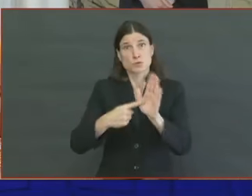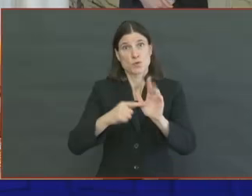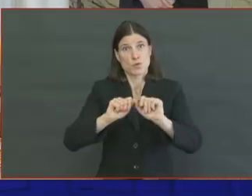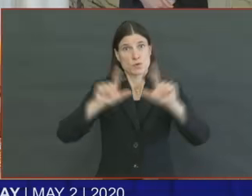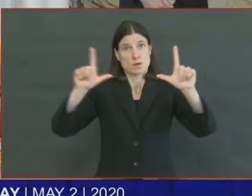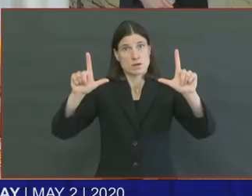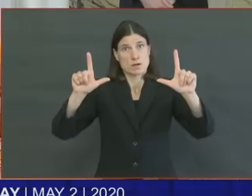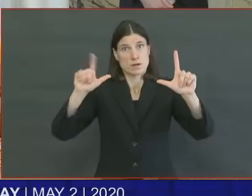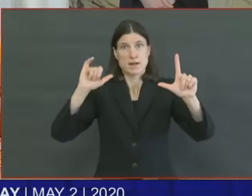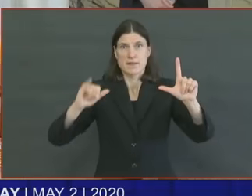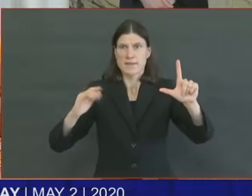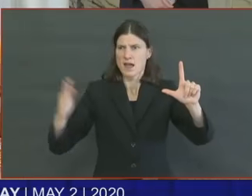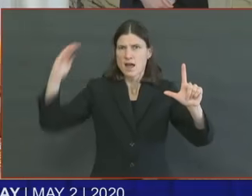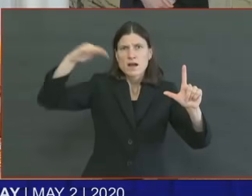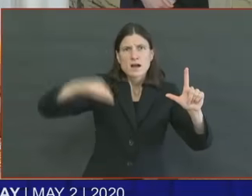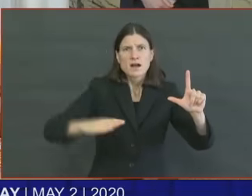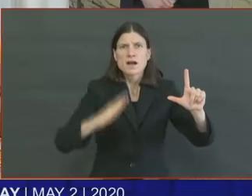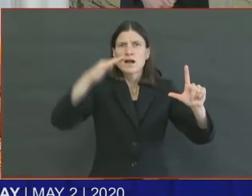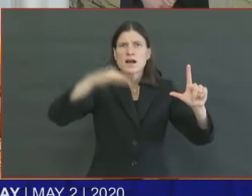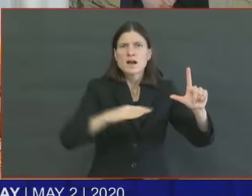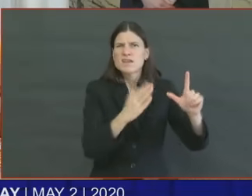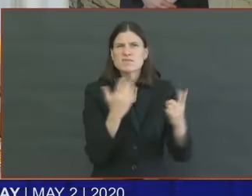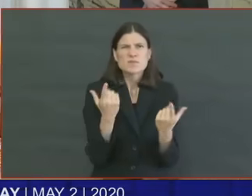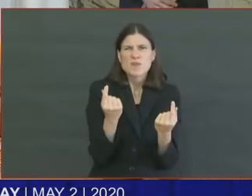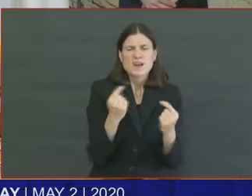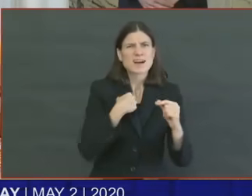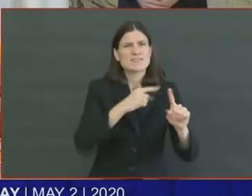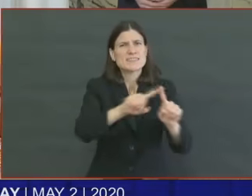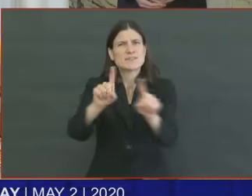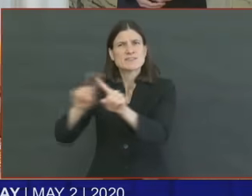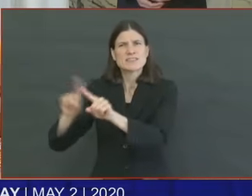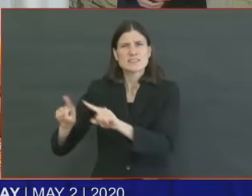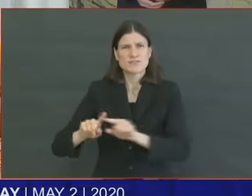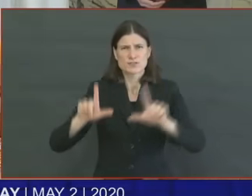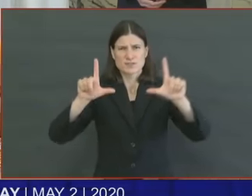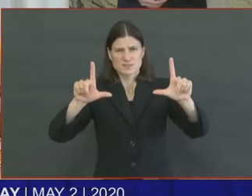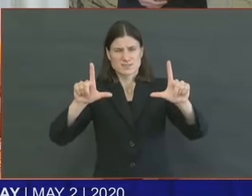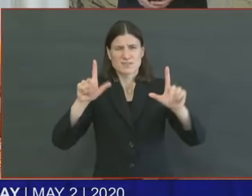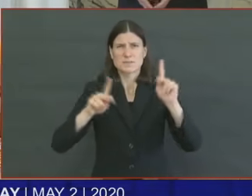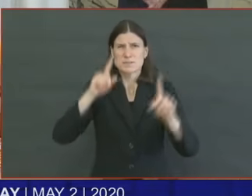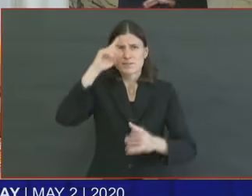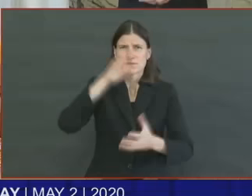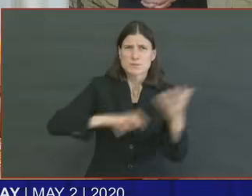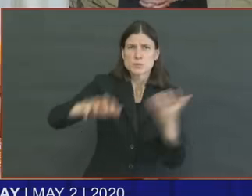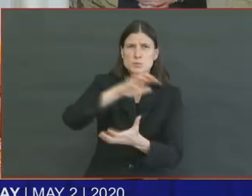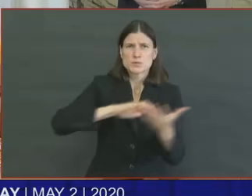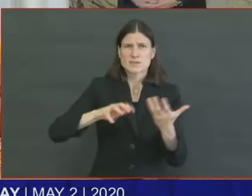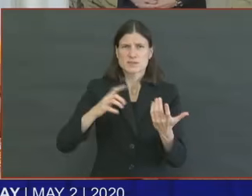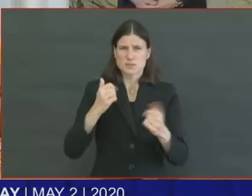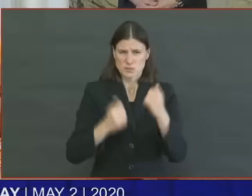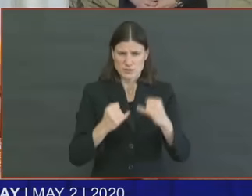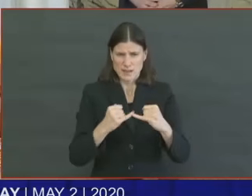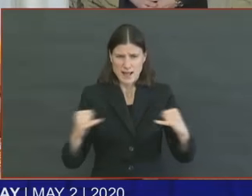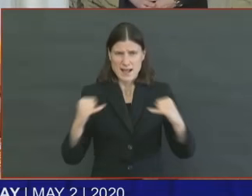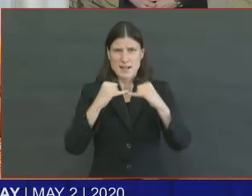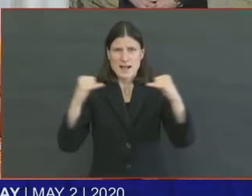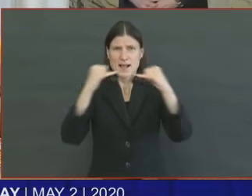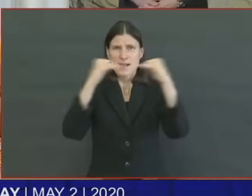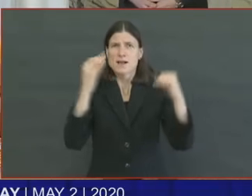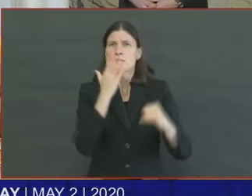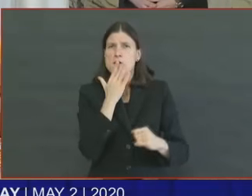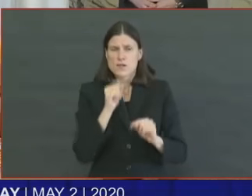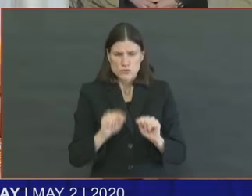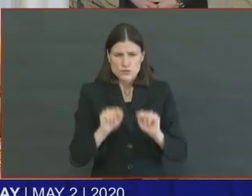model show? Where are we now? Where do you think we are? And so I wanted to spend a few minutes giving you a flavor